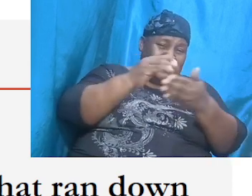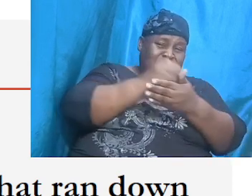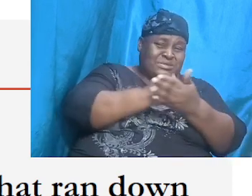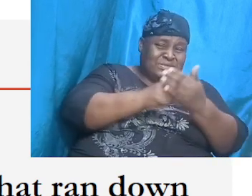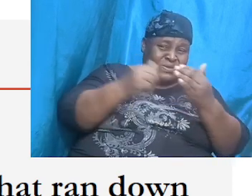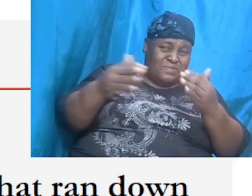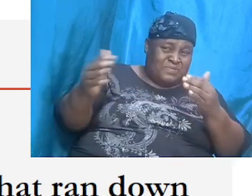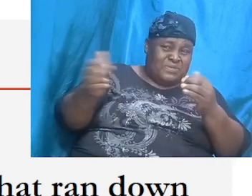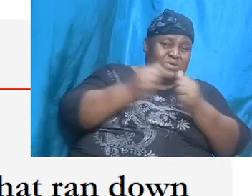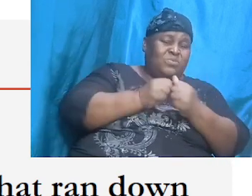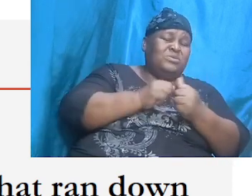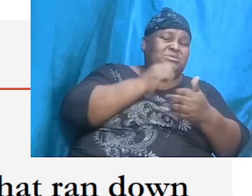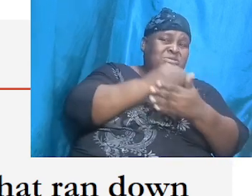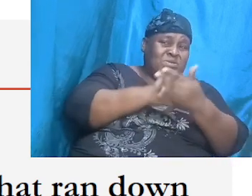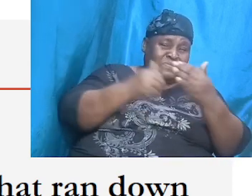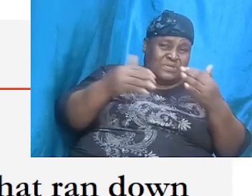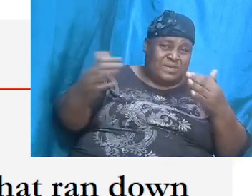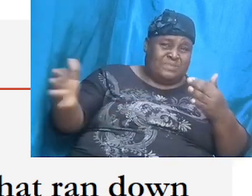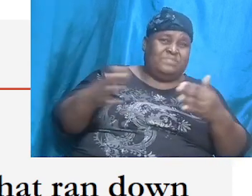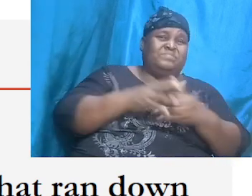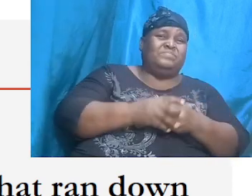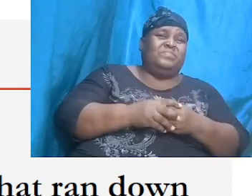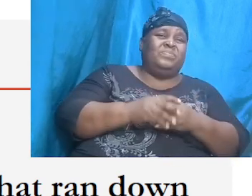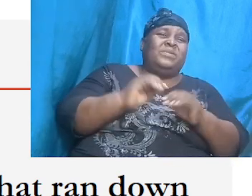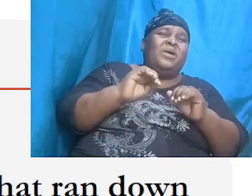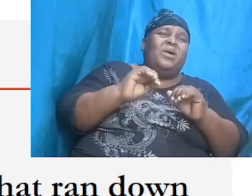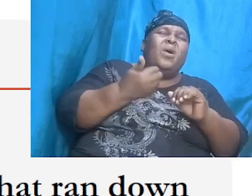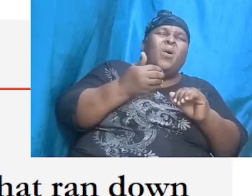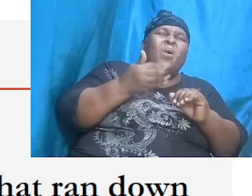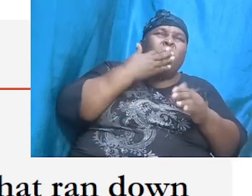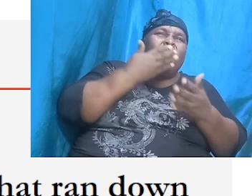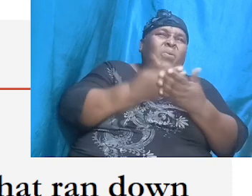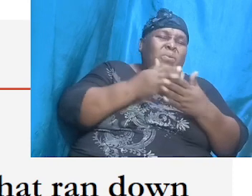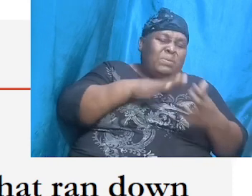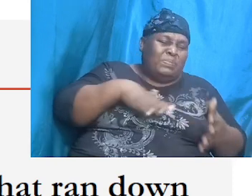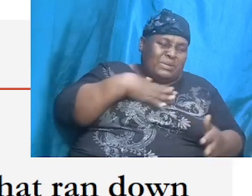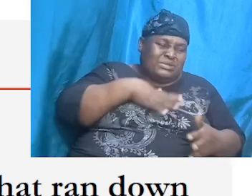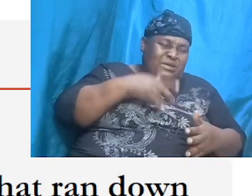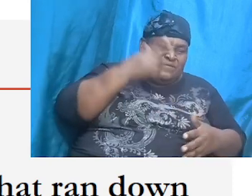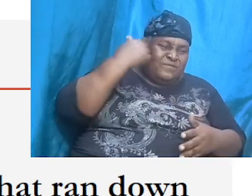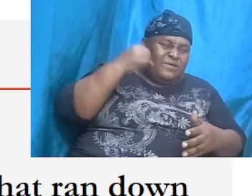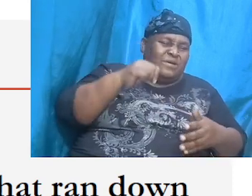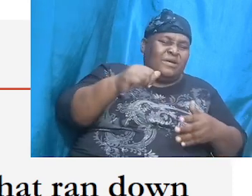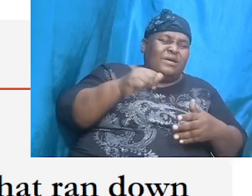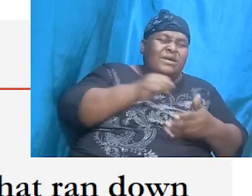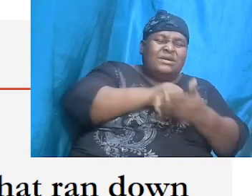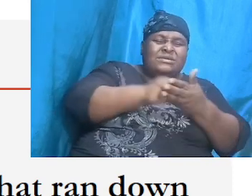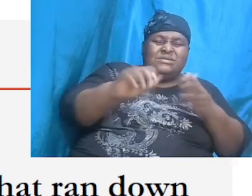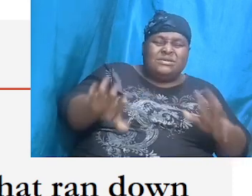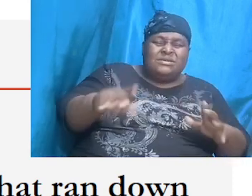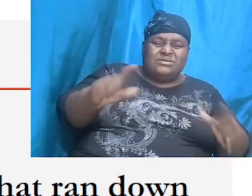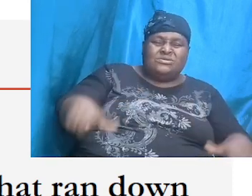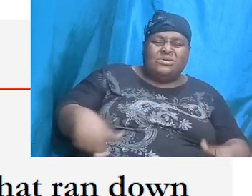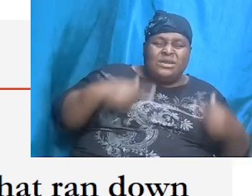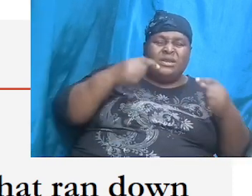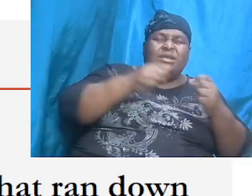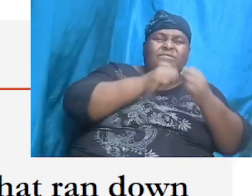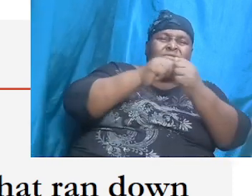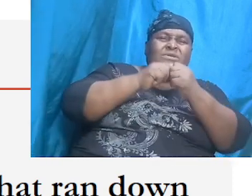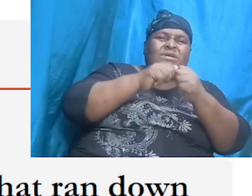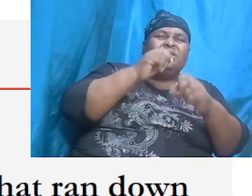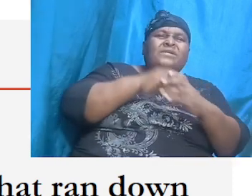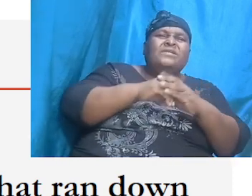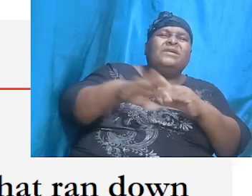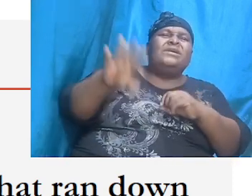with something. Amen. So the scripture is saying how good and how pleasant it is for brethren to dwell together in unity. He said it is